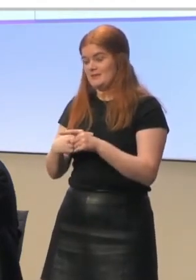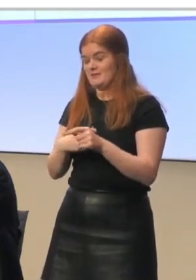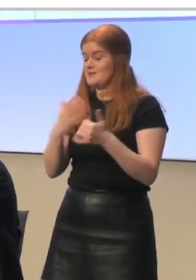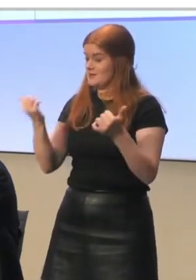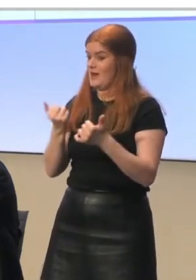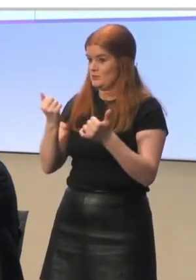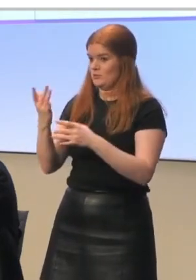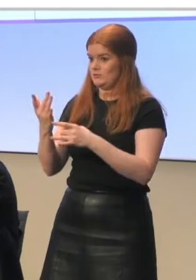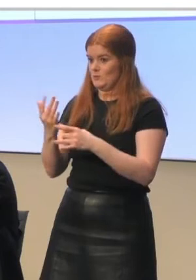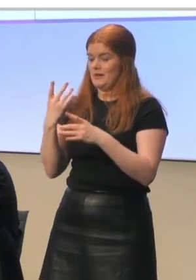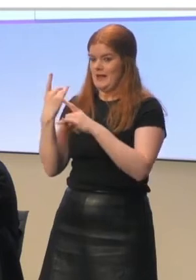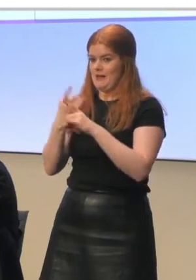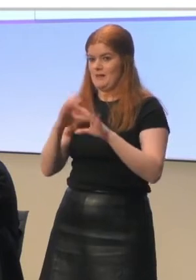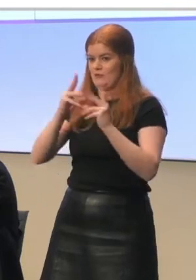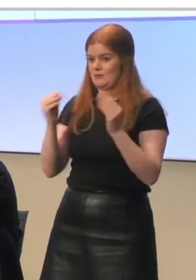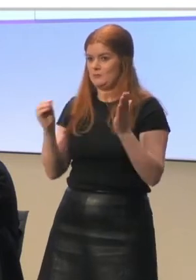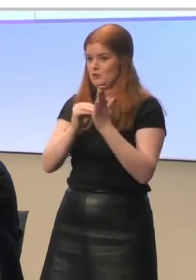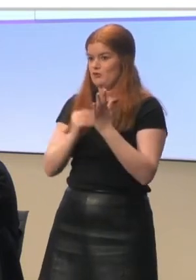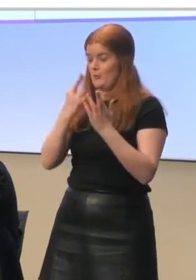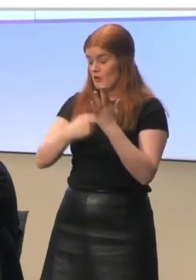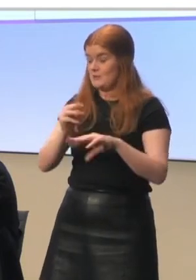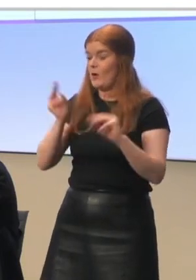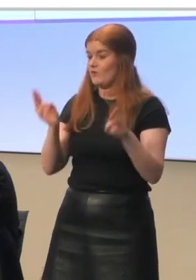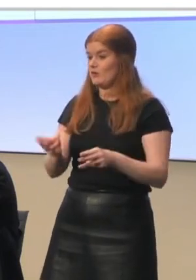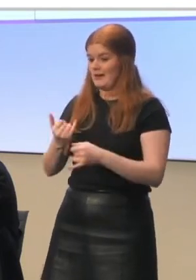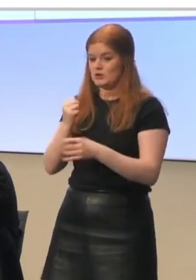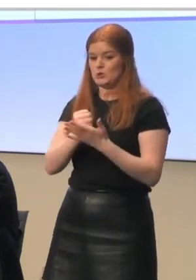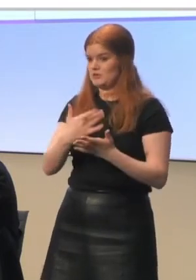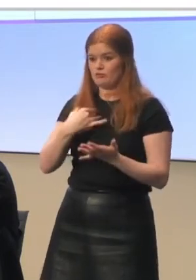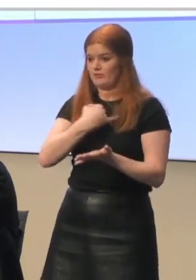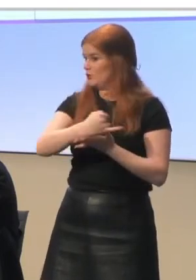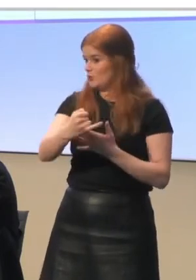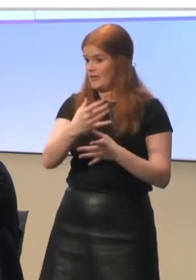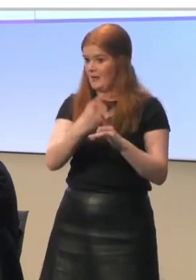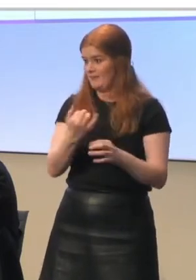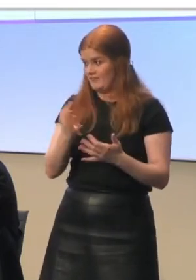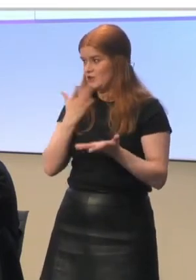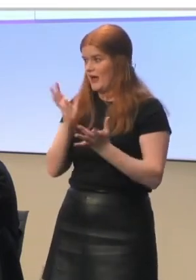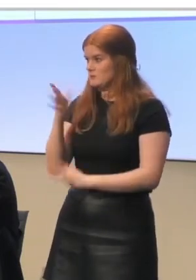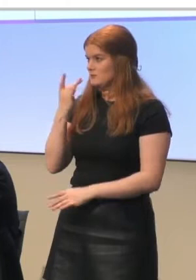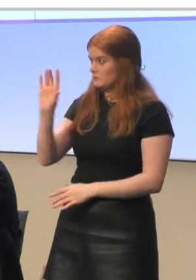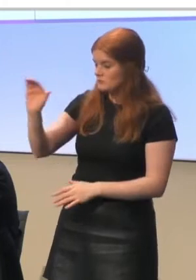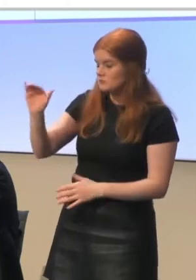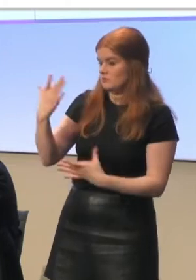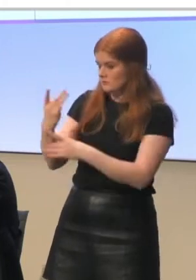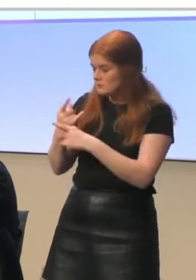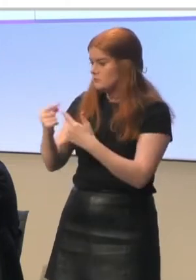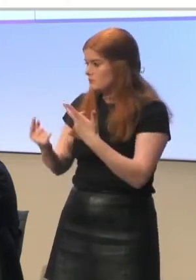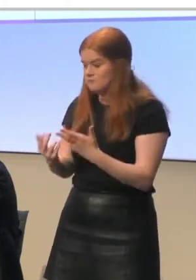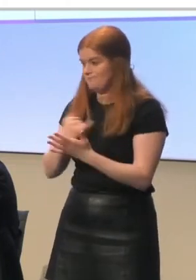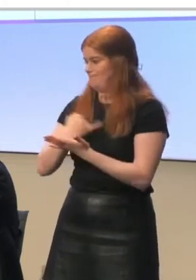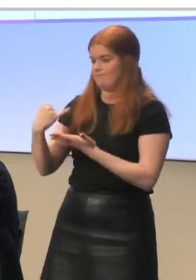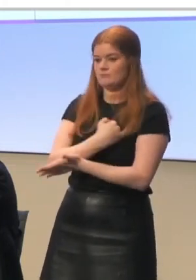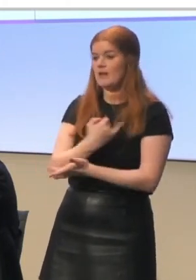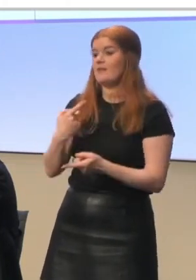the report will have them all, and they're quite powerful in terms of students being denied help that they were asking for, and then quite